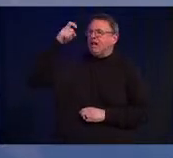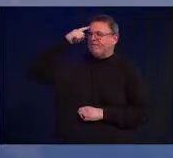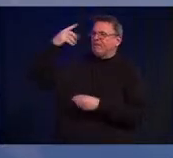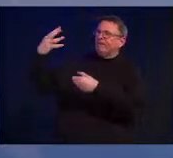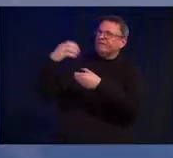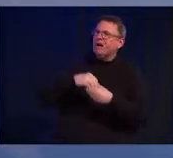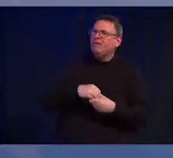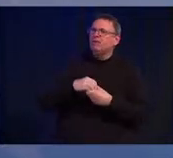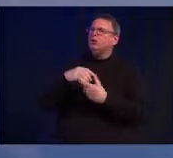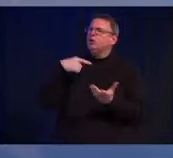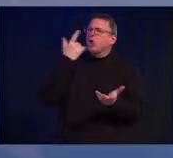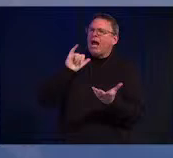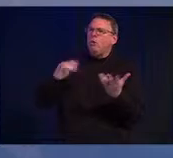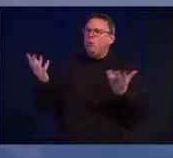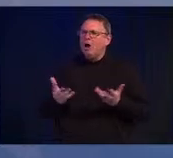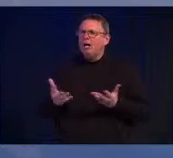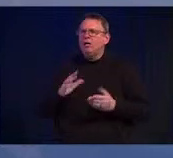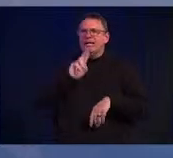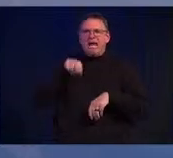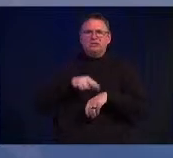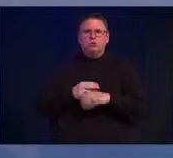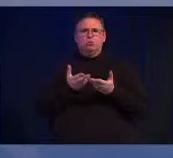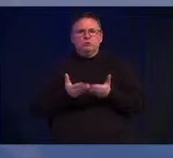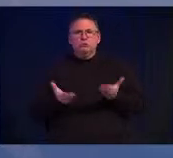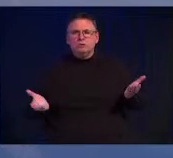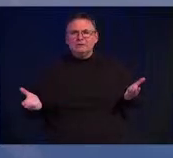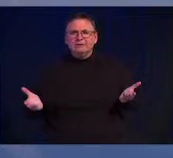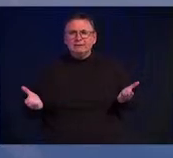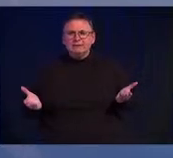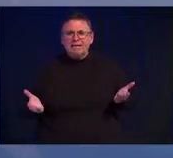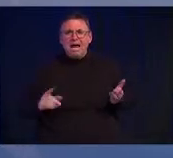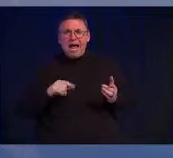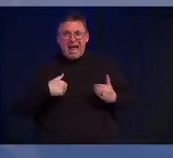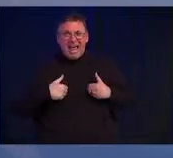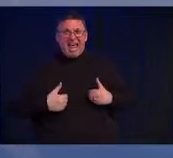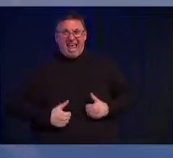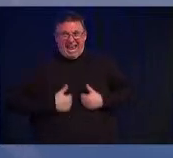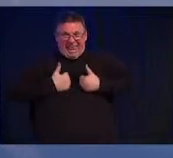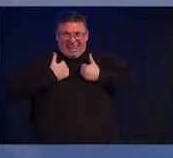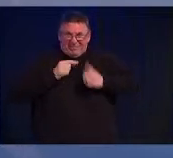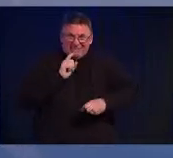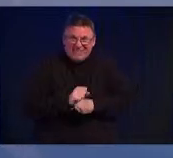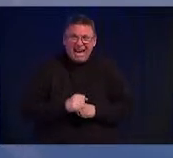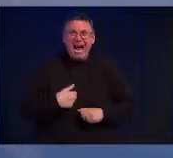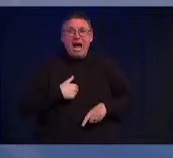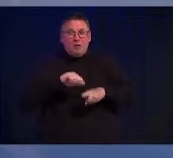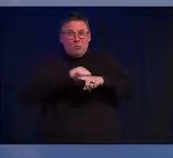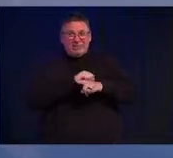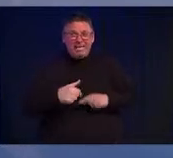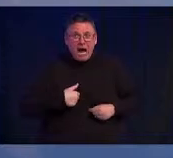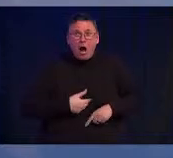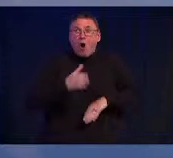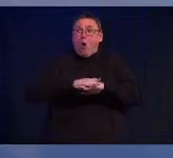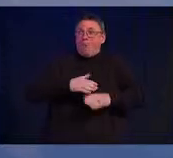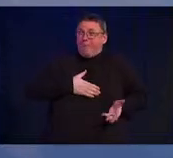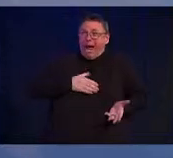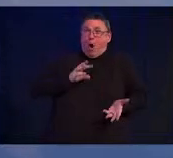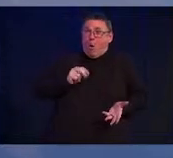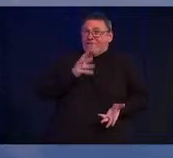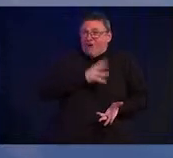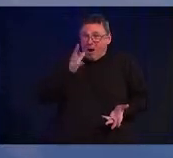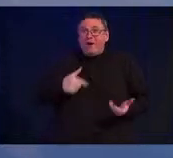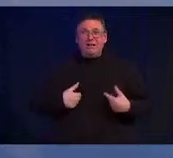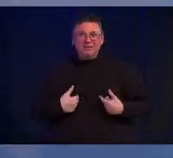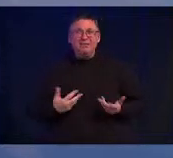be with natural resources. I've lived it, I've practiced it on my own farm, and I will take